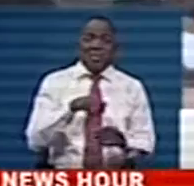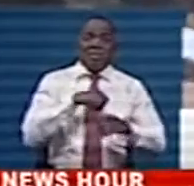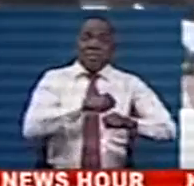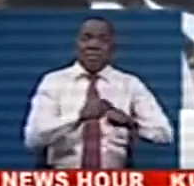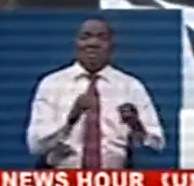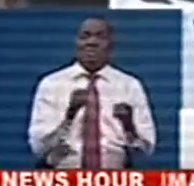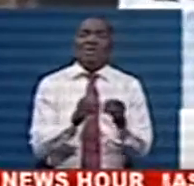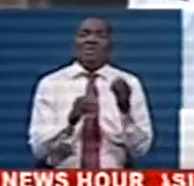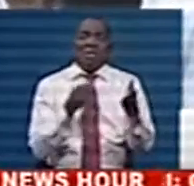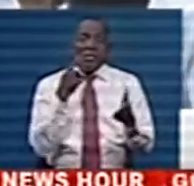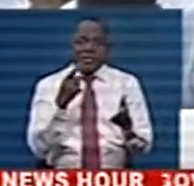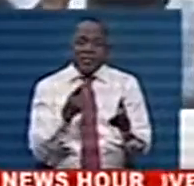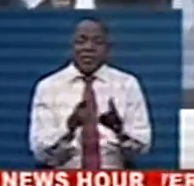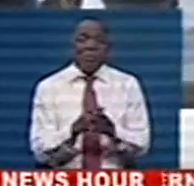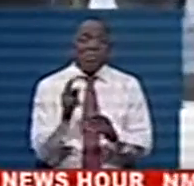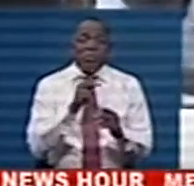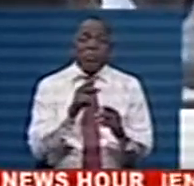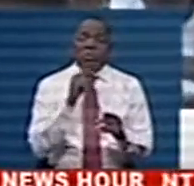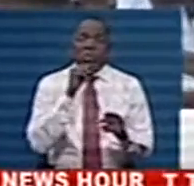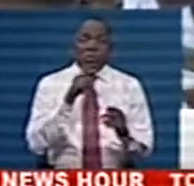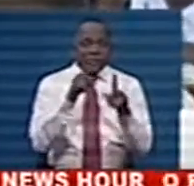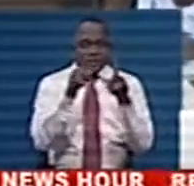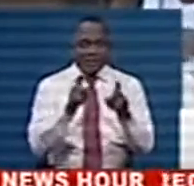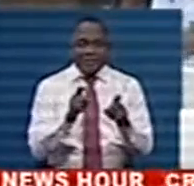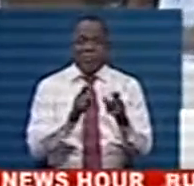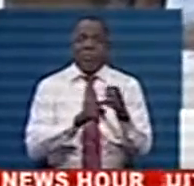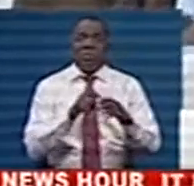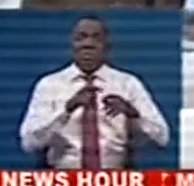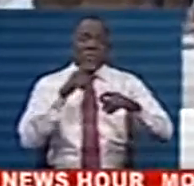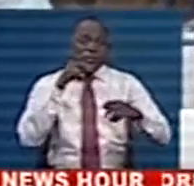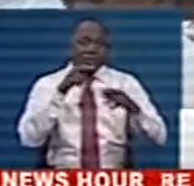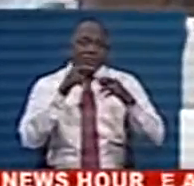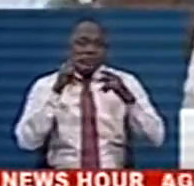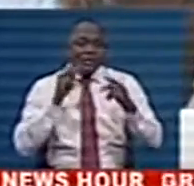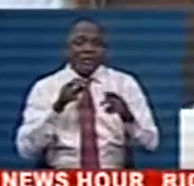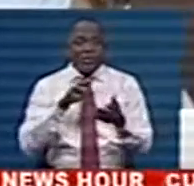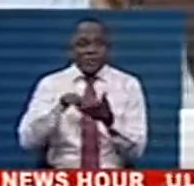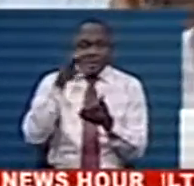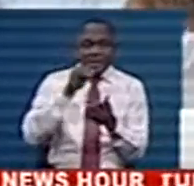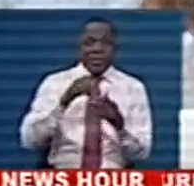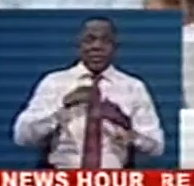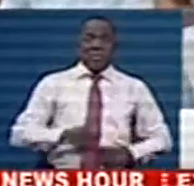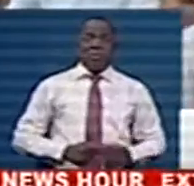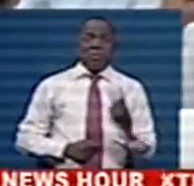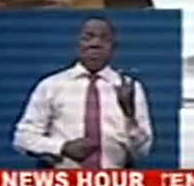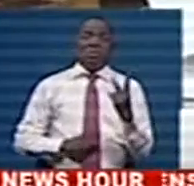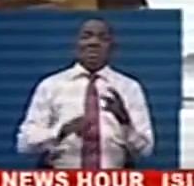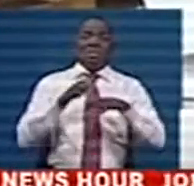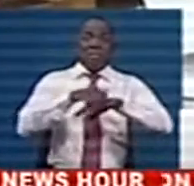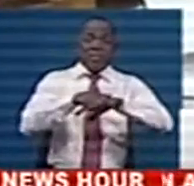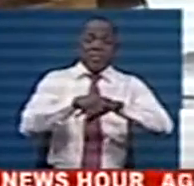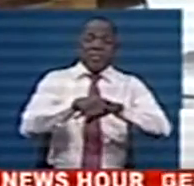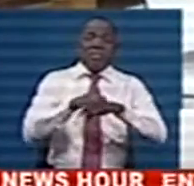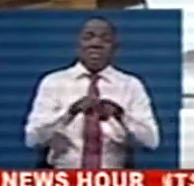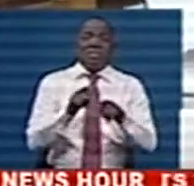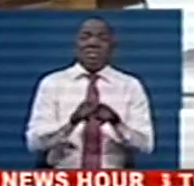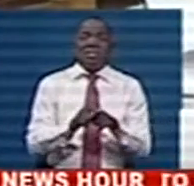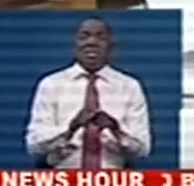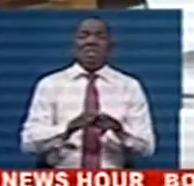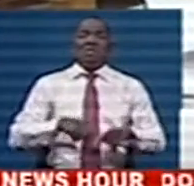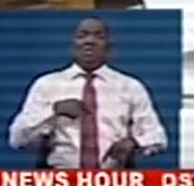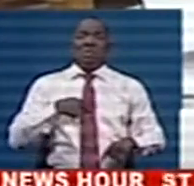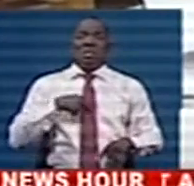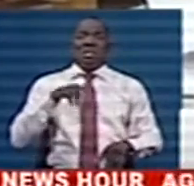security measures to ensure a leakage-free examination. The students wrote two subjects, English language and religious